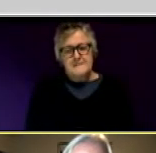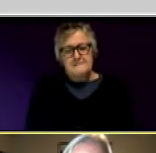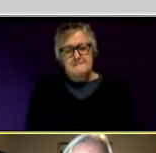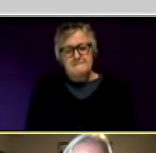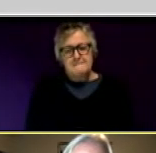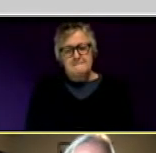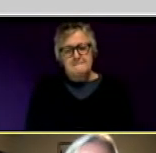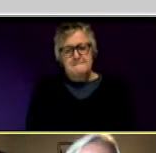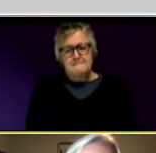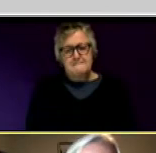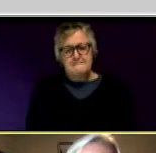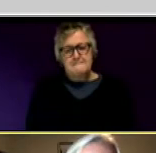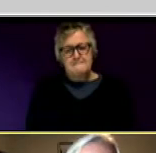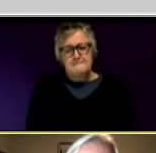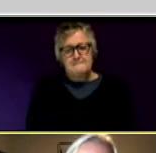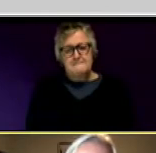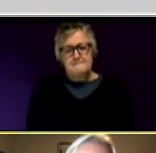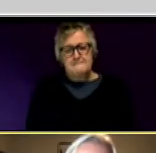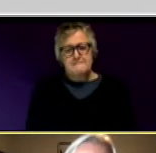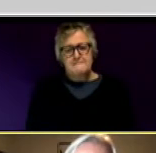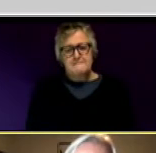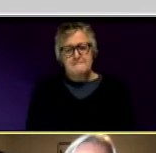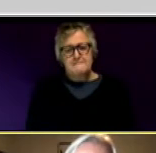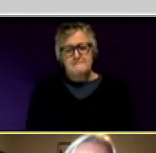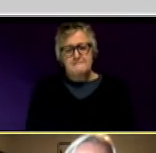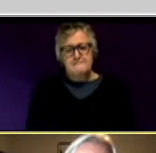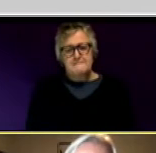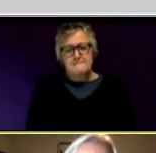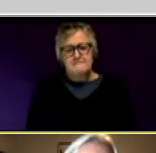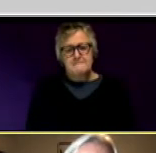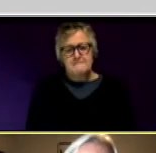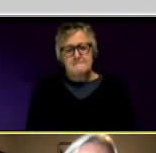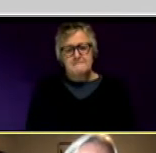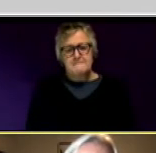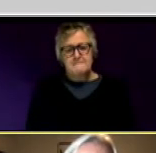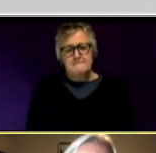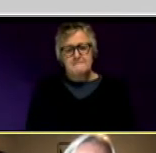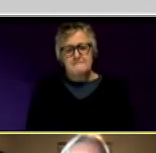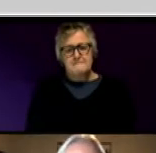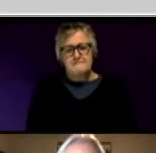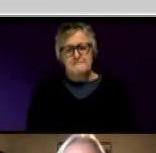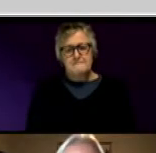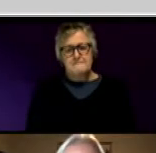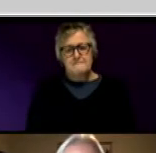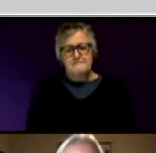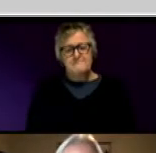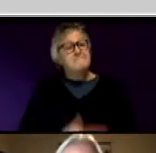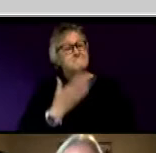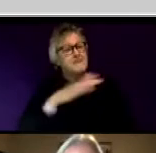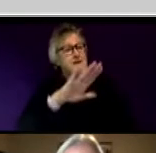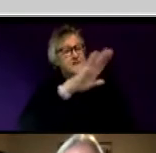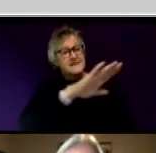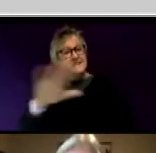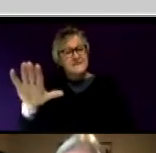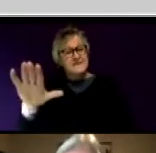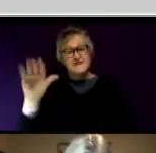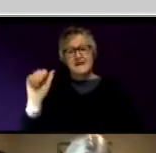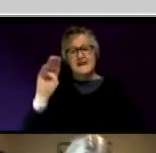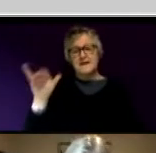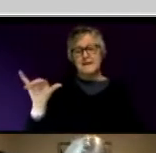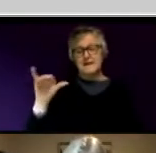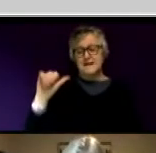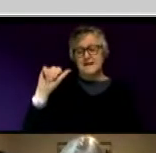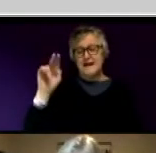Good evening, everyone. Amy Anderson here, Chair